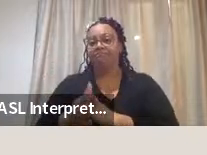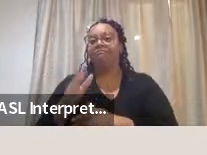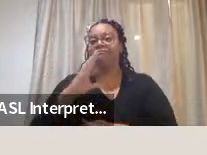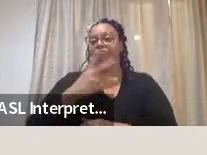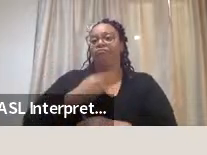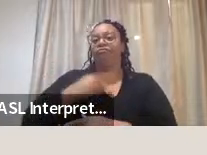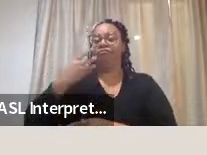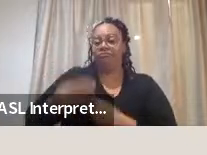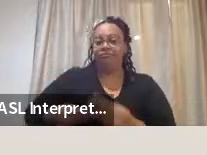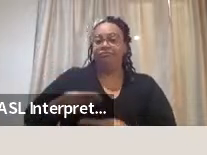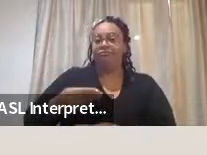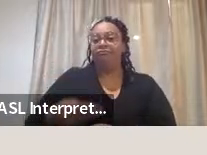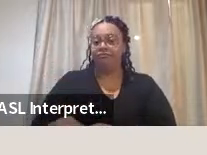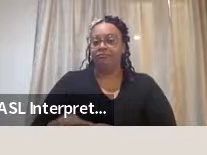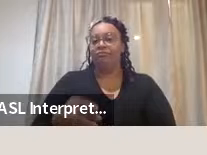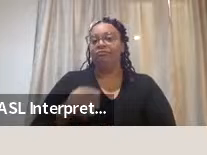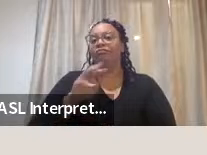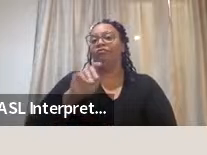2024.